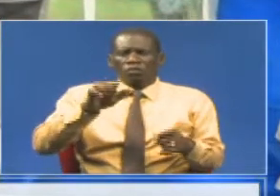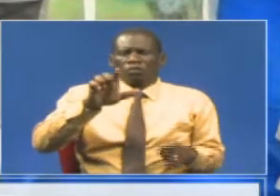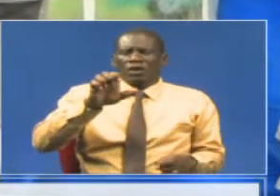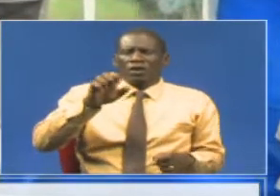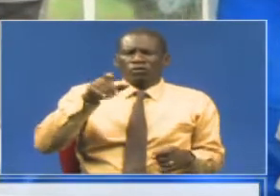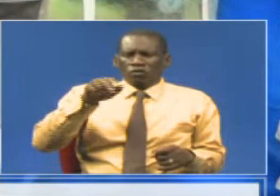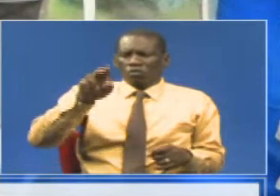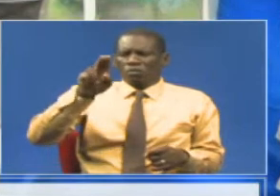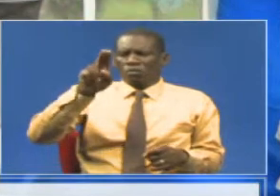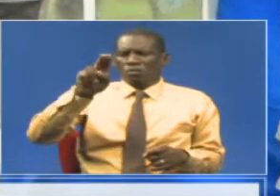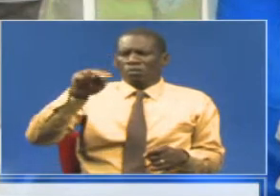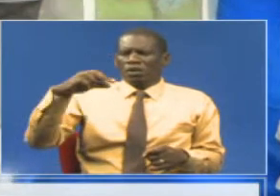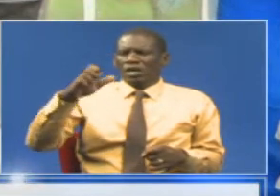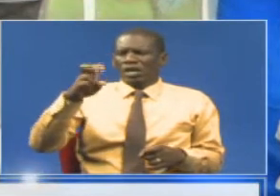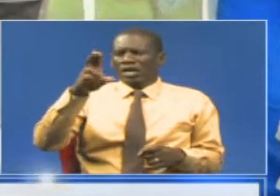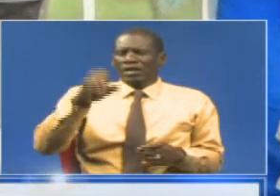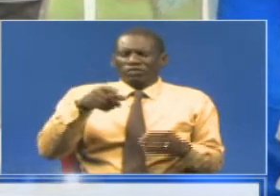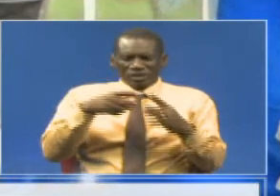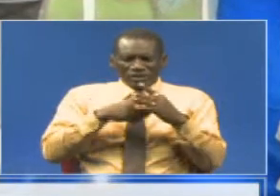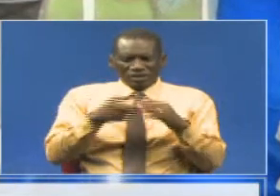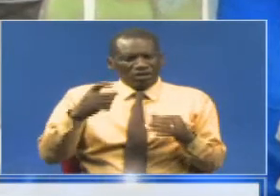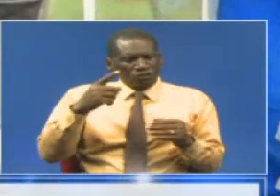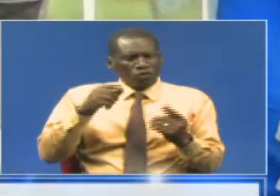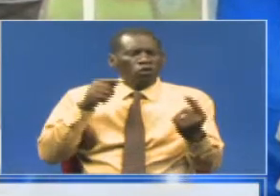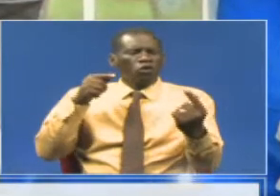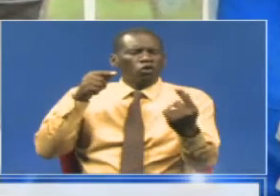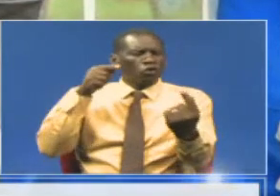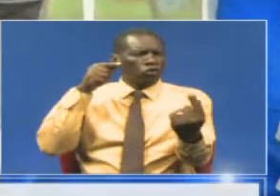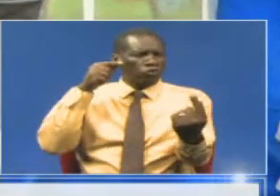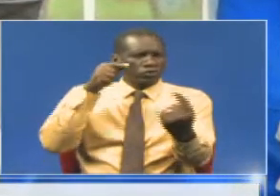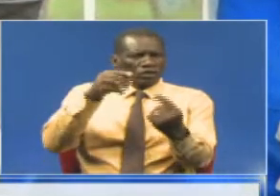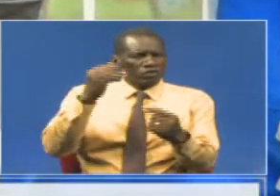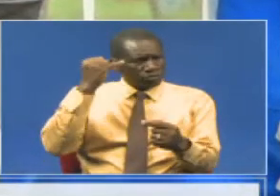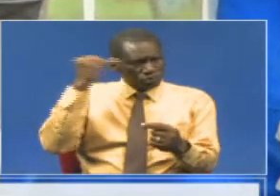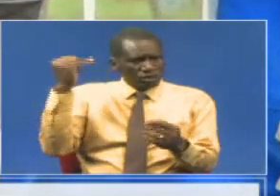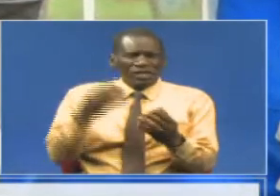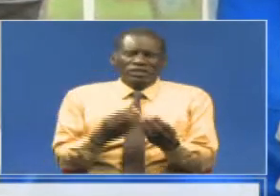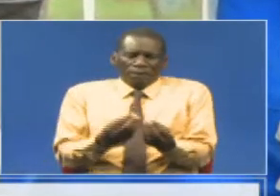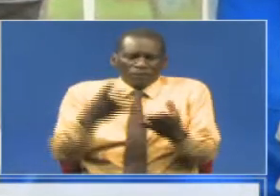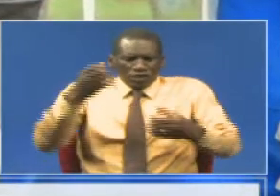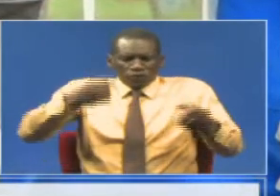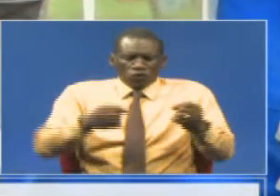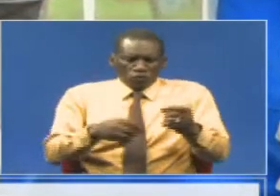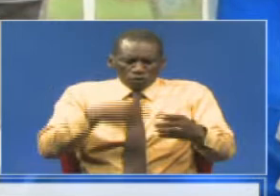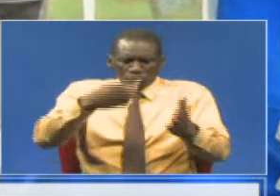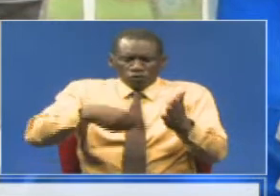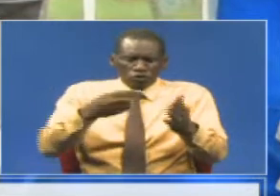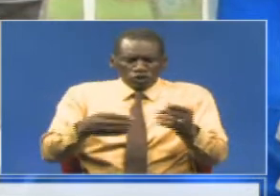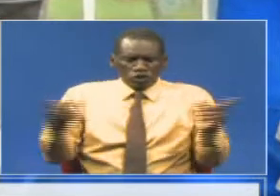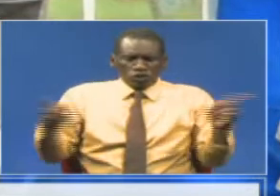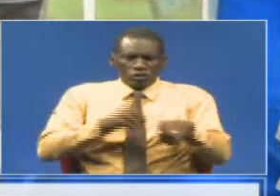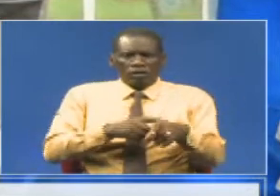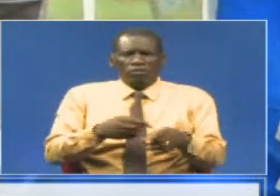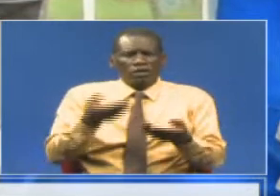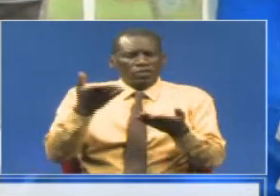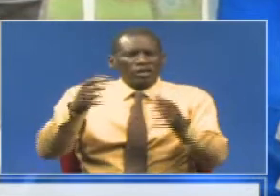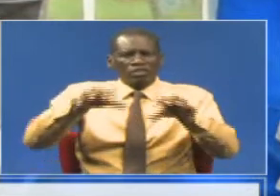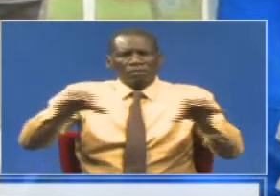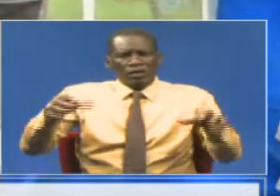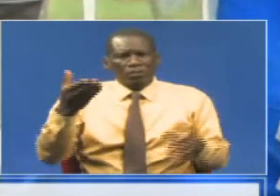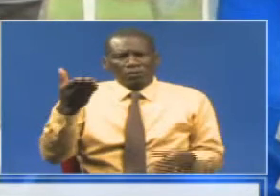this is only the start of a dream, as he says many more of these will be manufactured soon enough and they will be provided in the market.